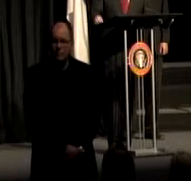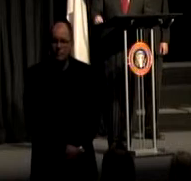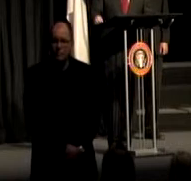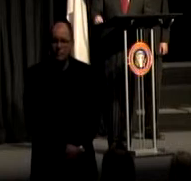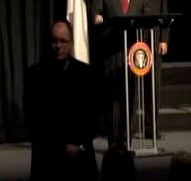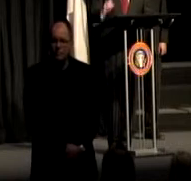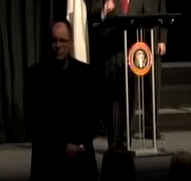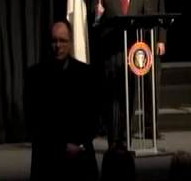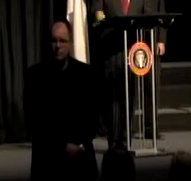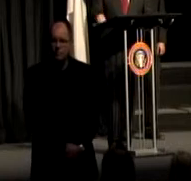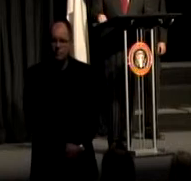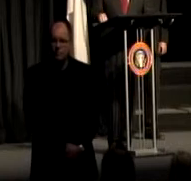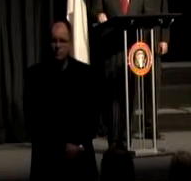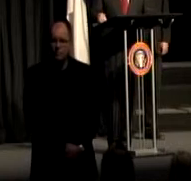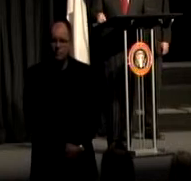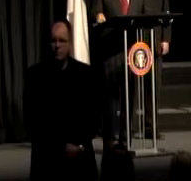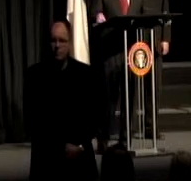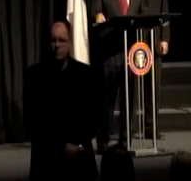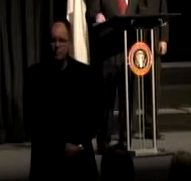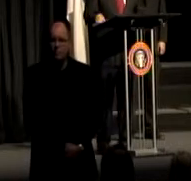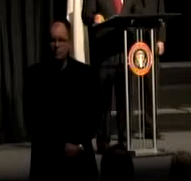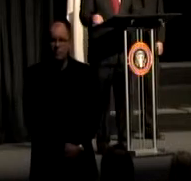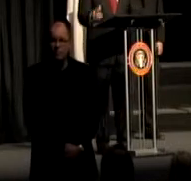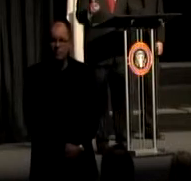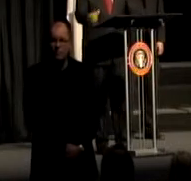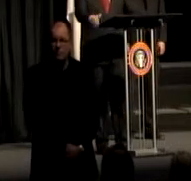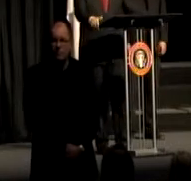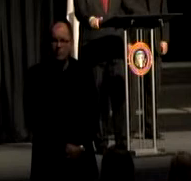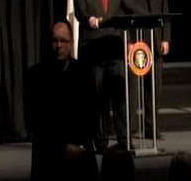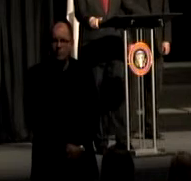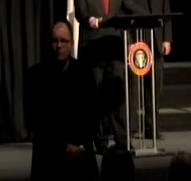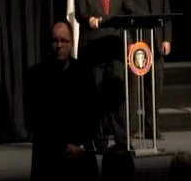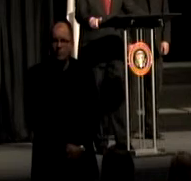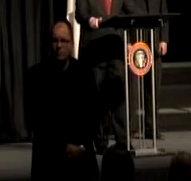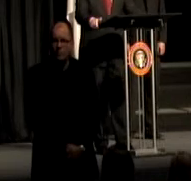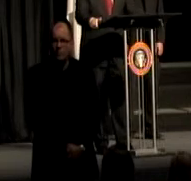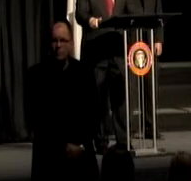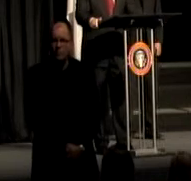God's hedge of protection around the church and around your families and then we need to be grateful